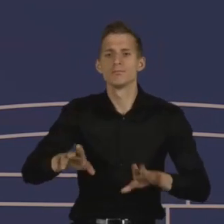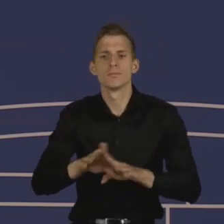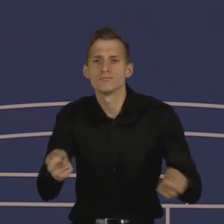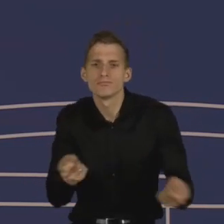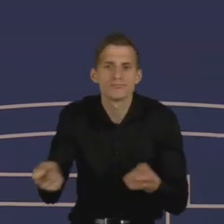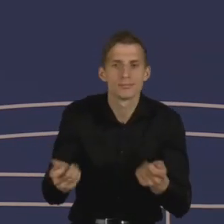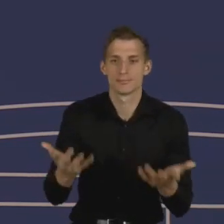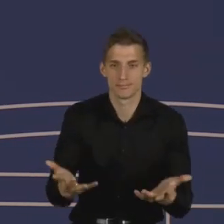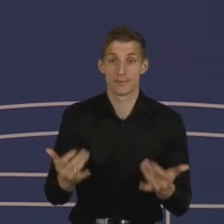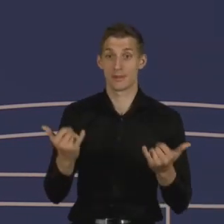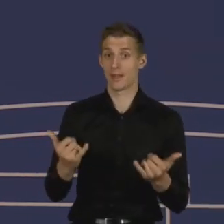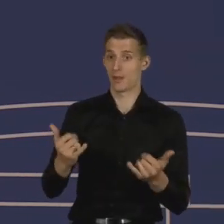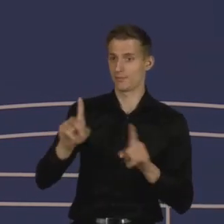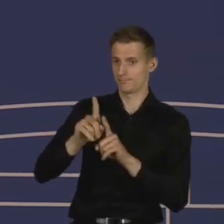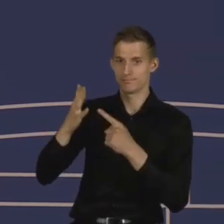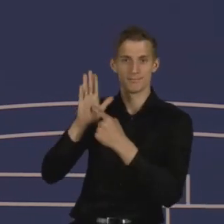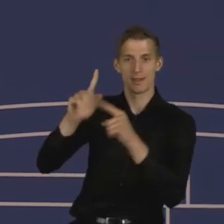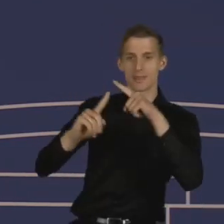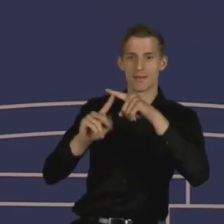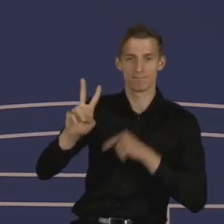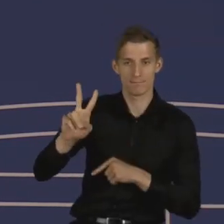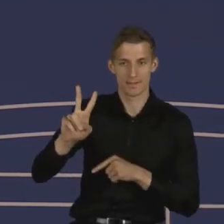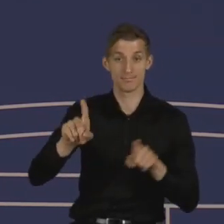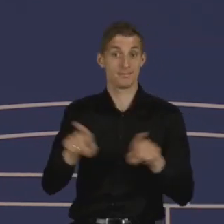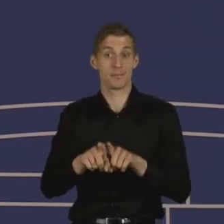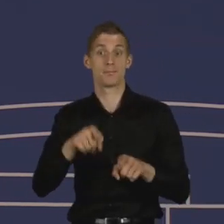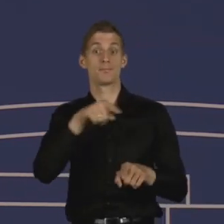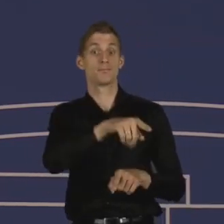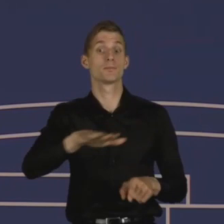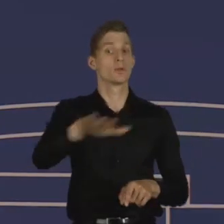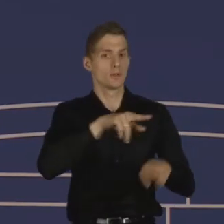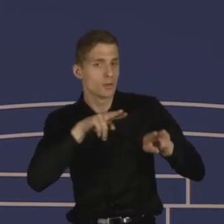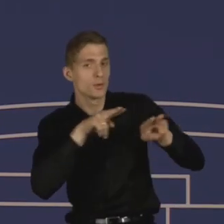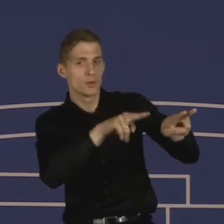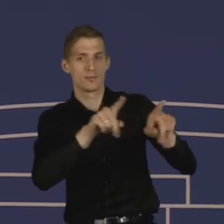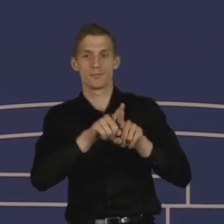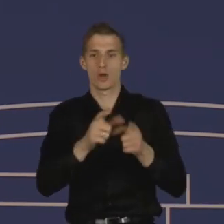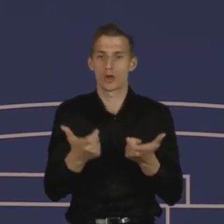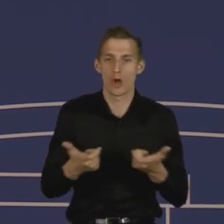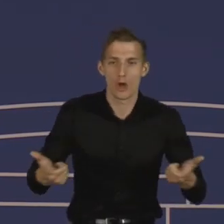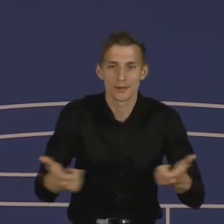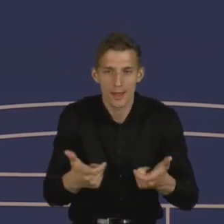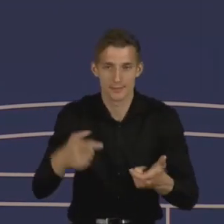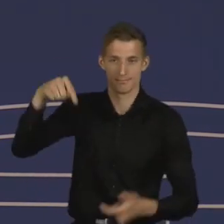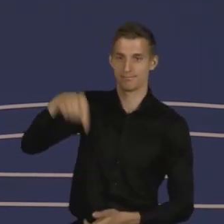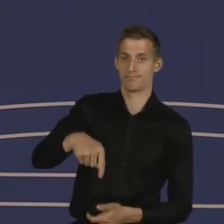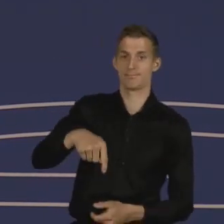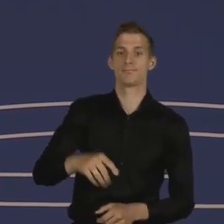all, the participants of the conference, both those who have came to Spodek and those who are watching us online